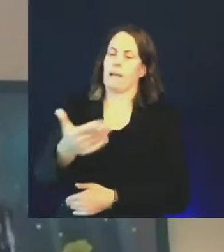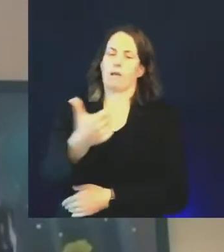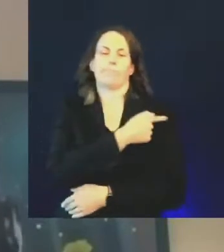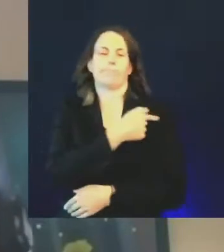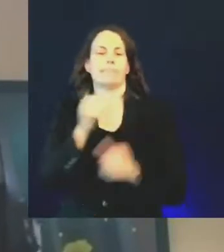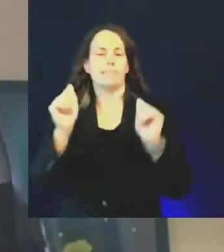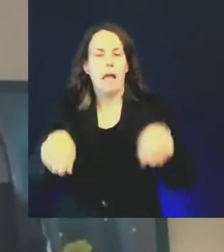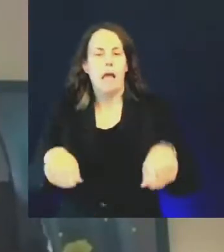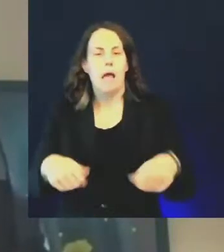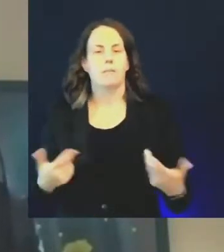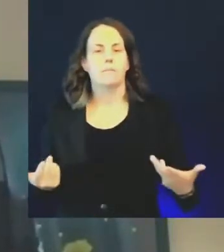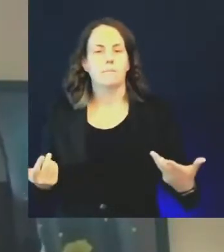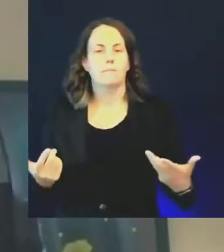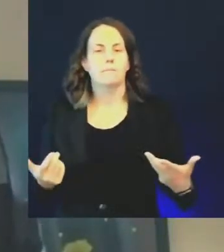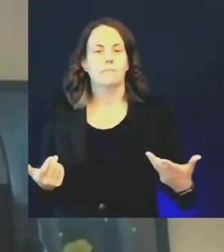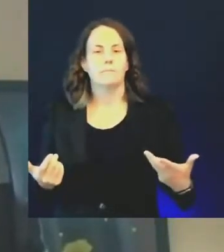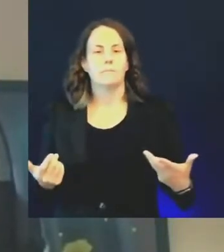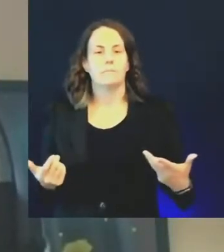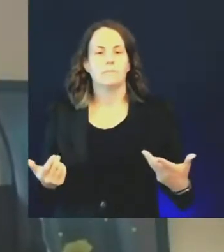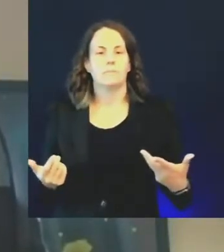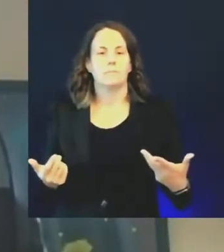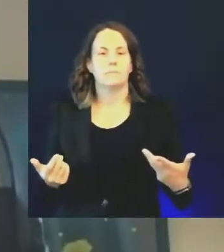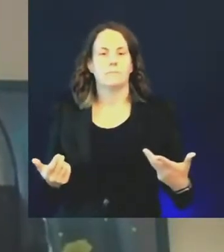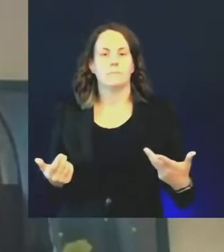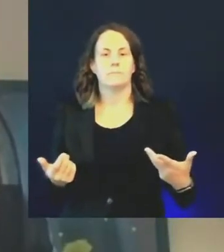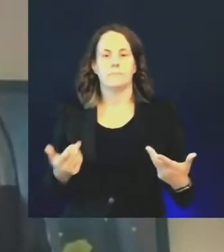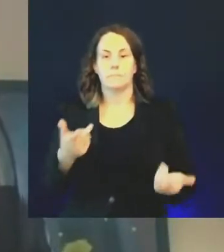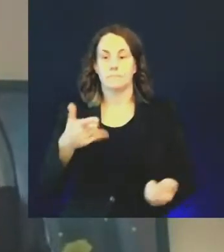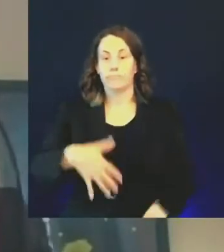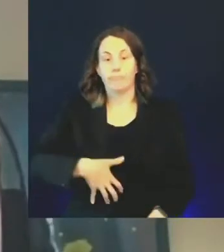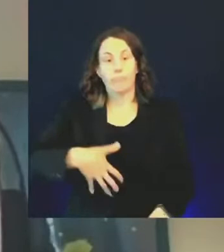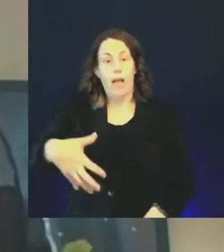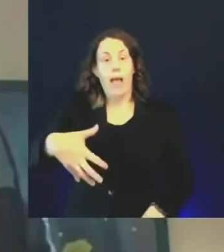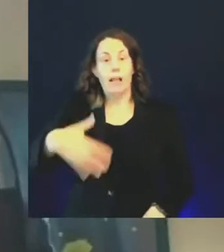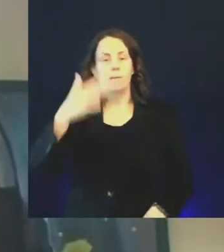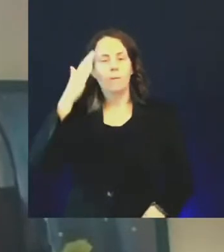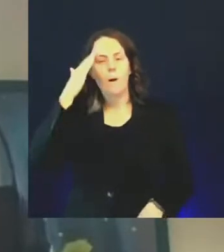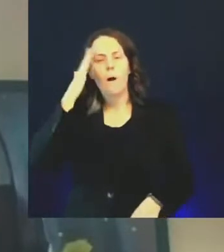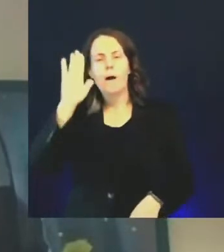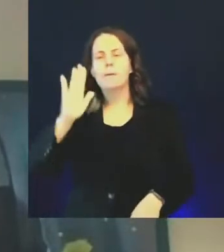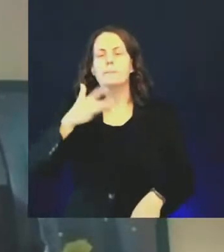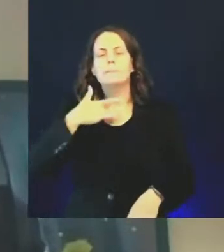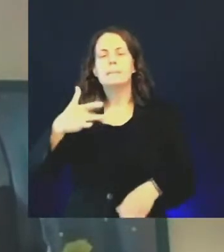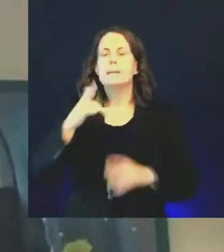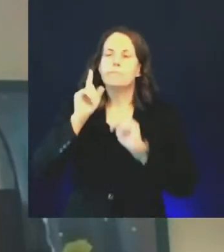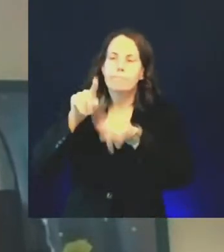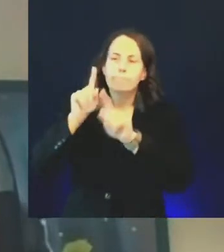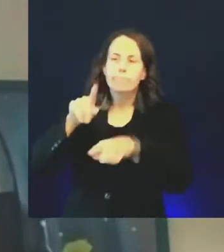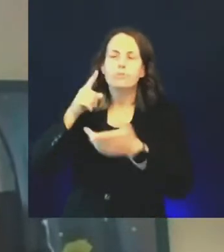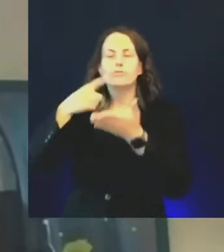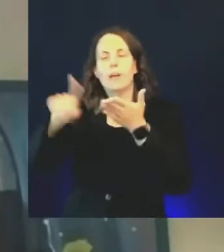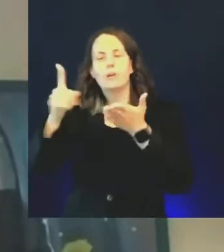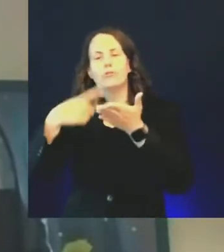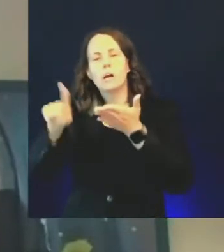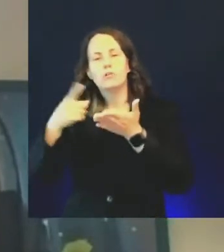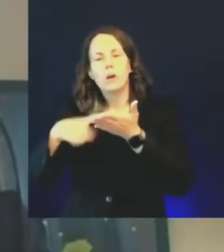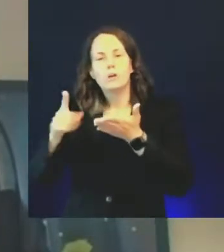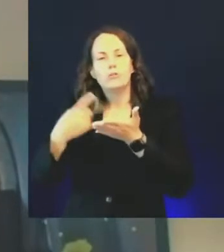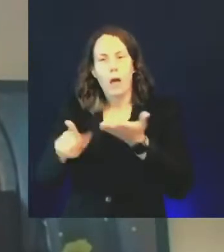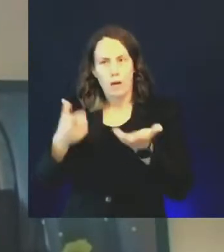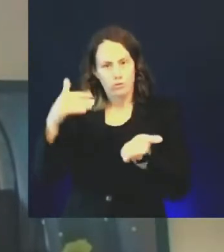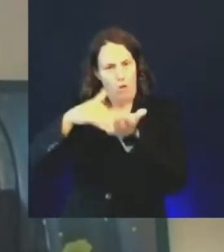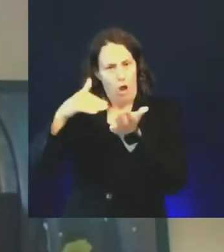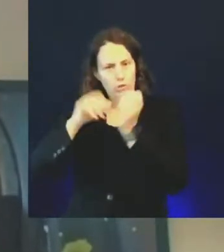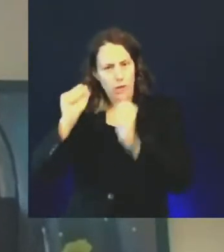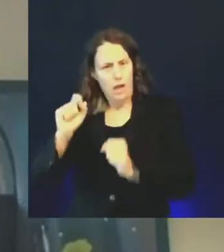are settings where vaccine should be offered on a regular basis, and working very closely with our